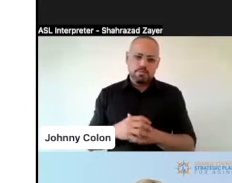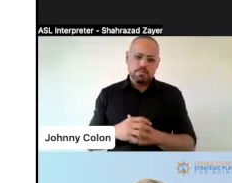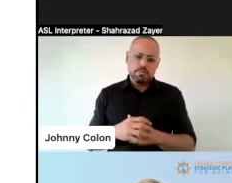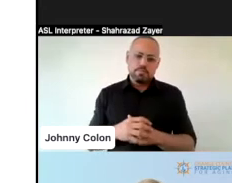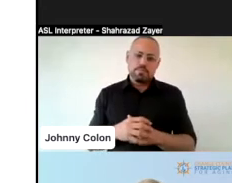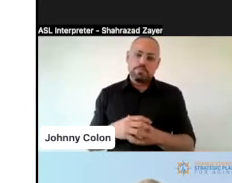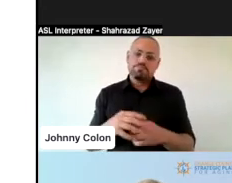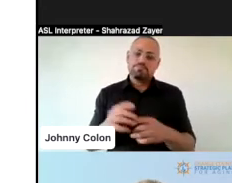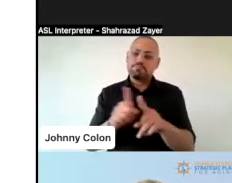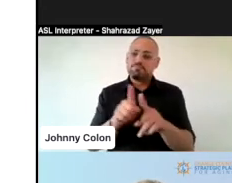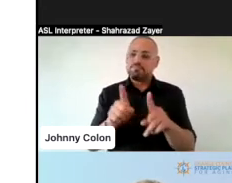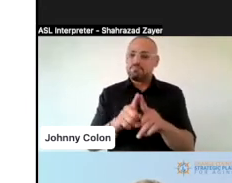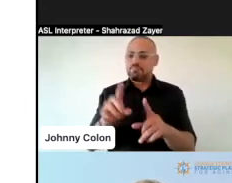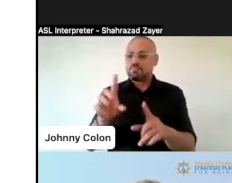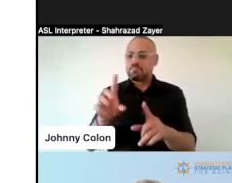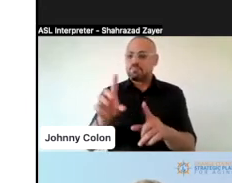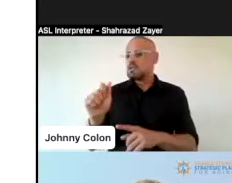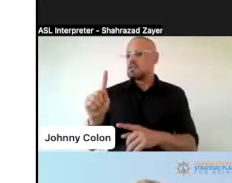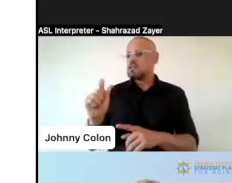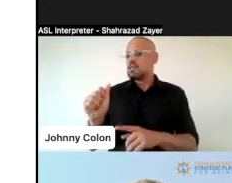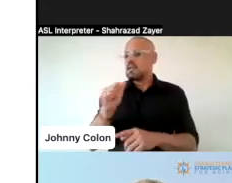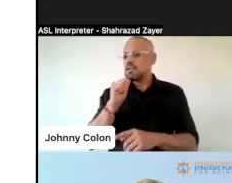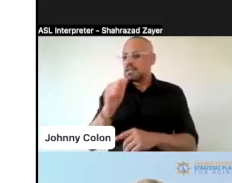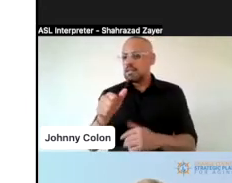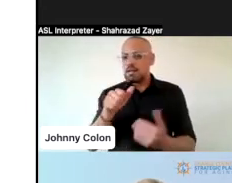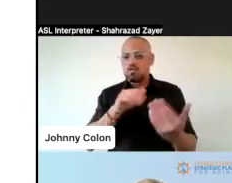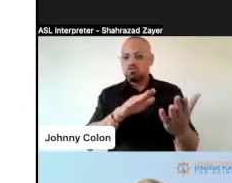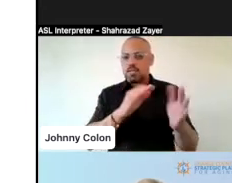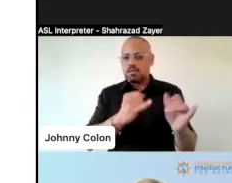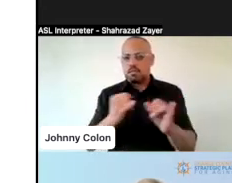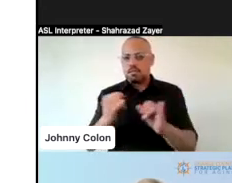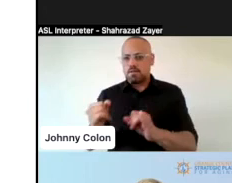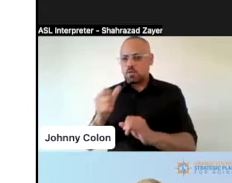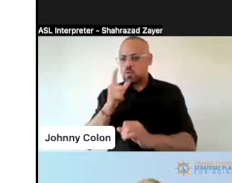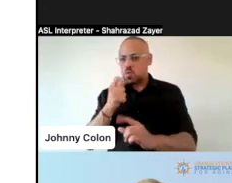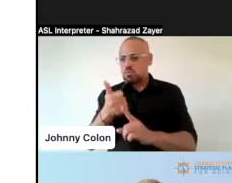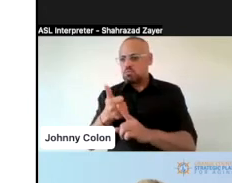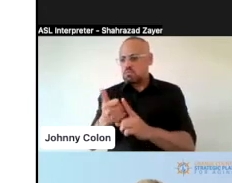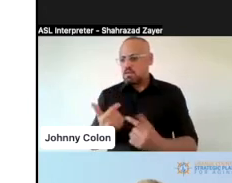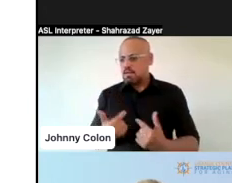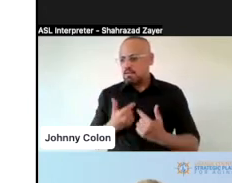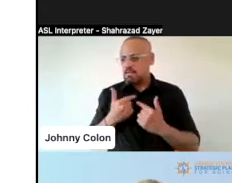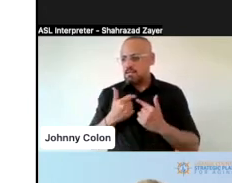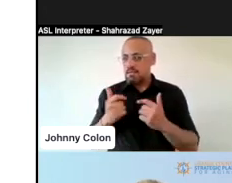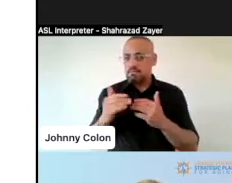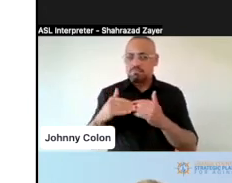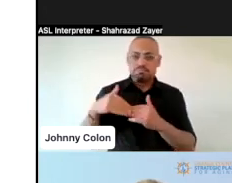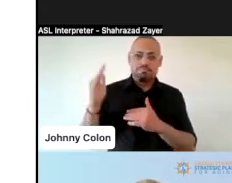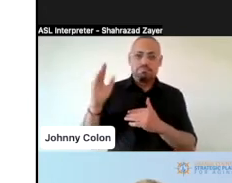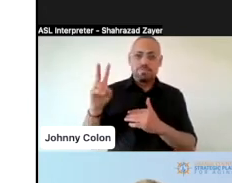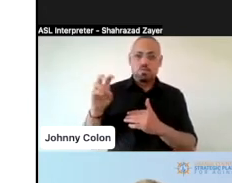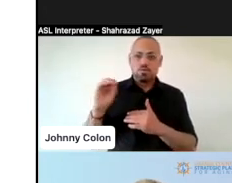Further, the data does not address individuals who live at greater than 200%